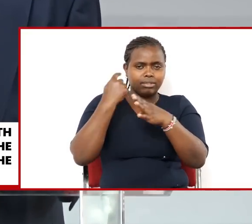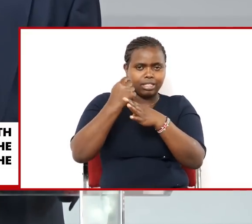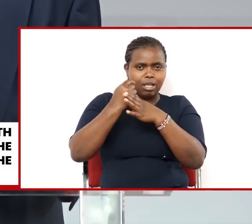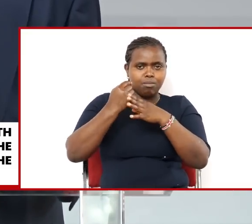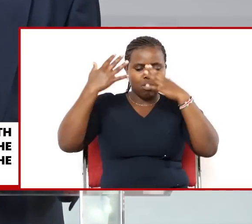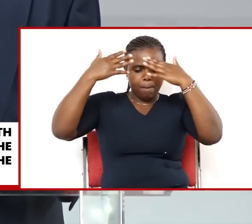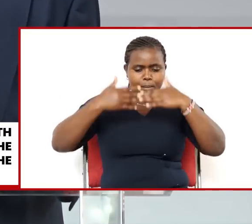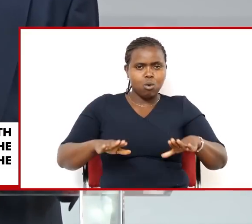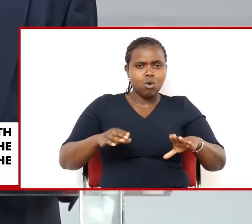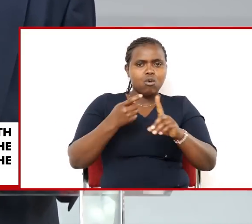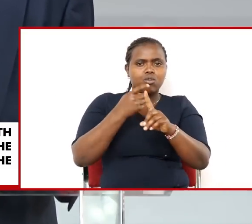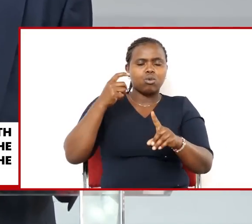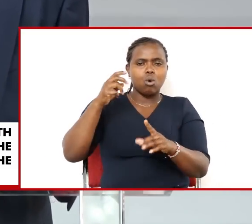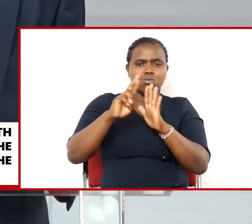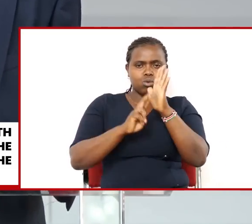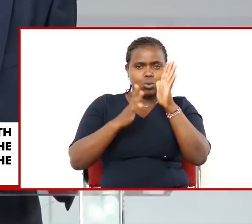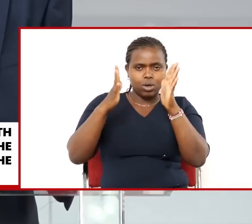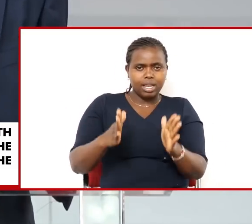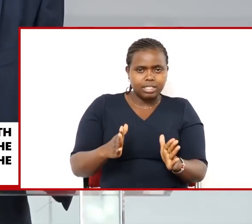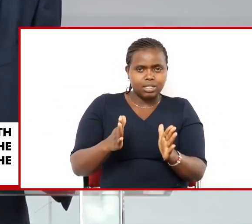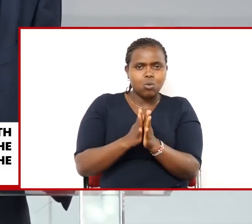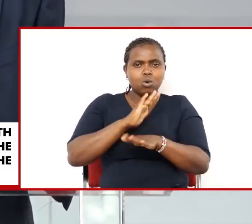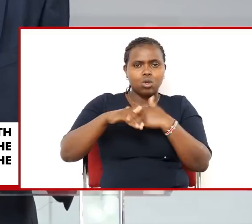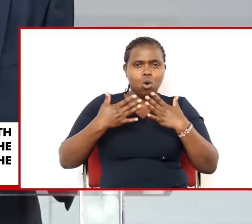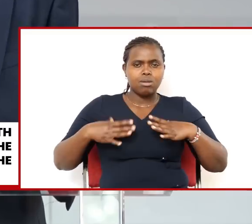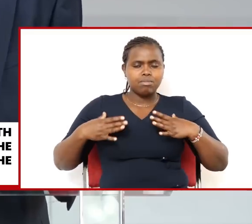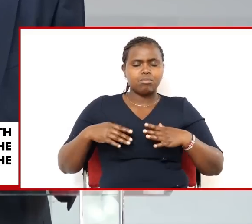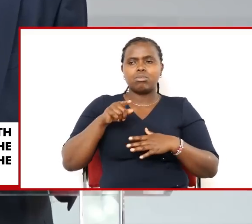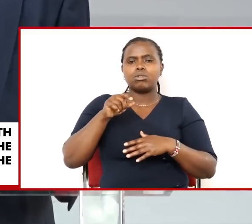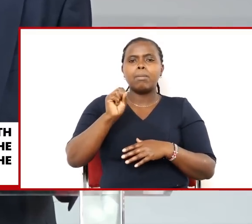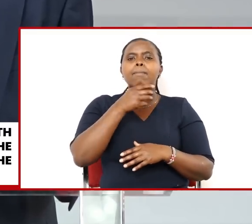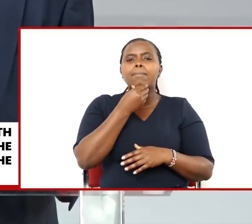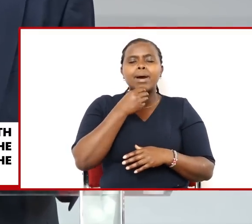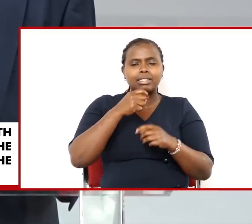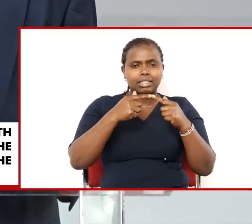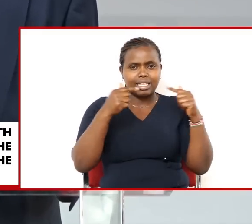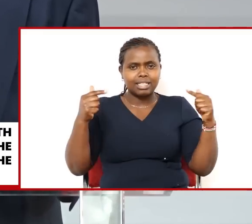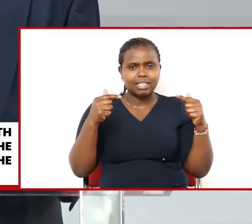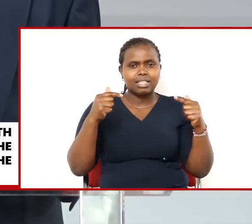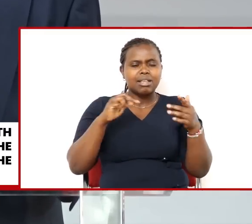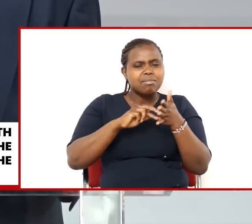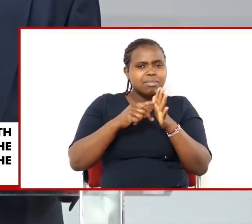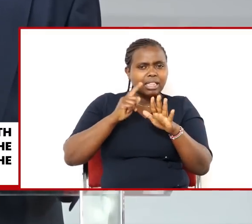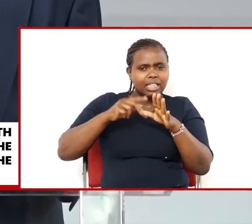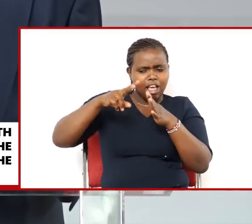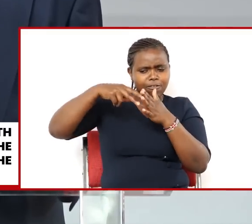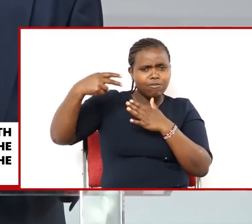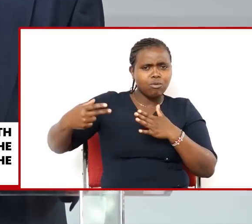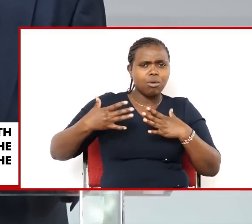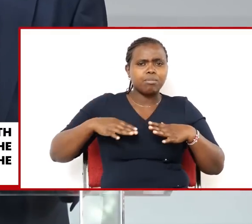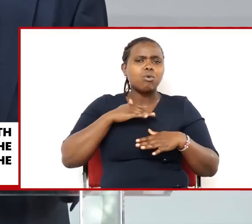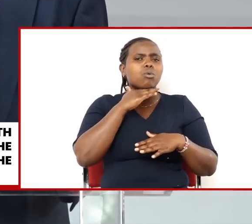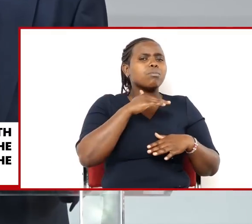temple on the rulers and all the people in it, thus killed many more when he